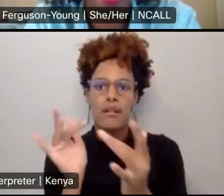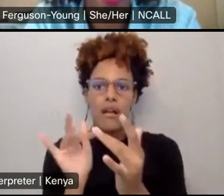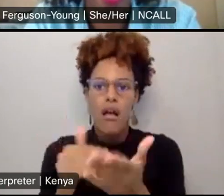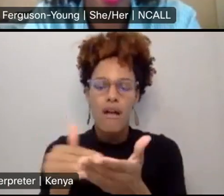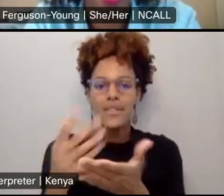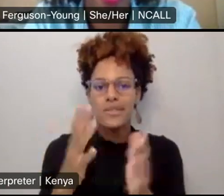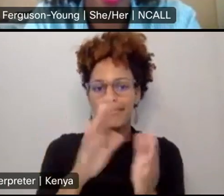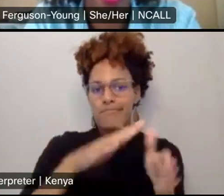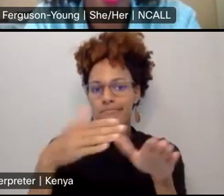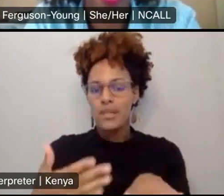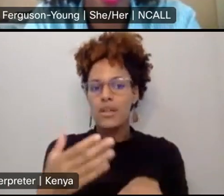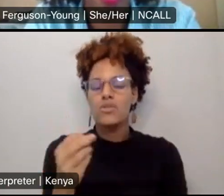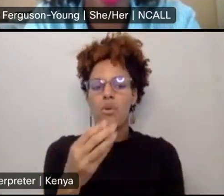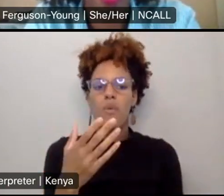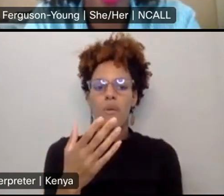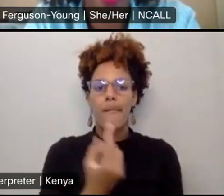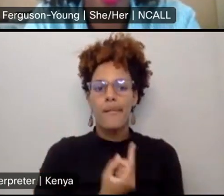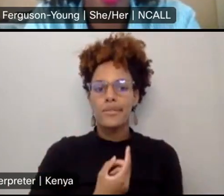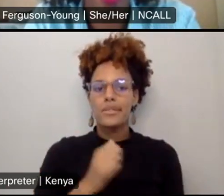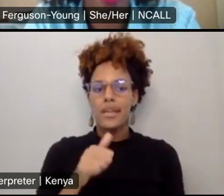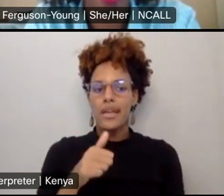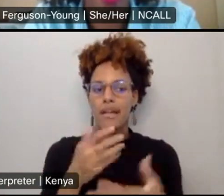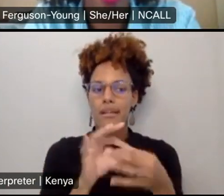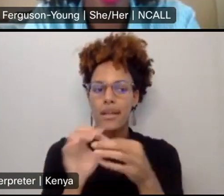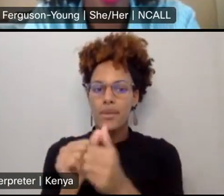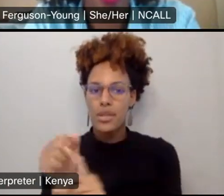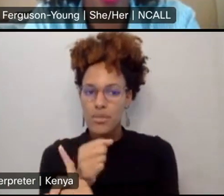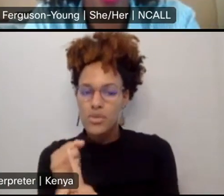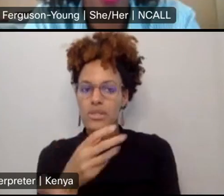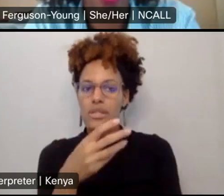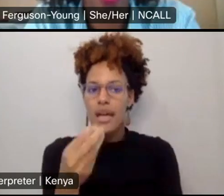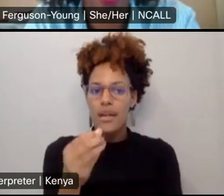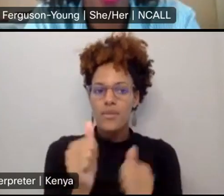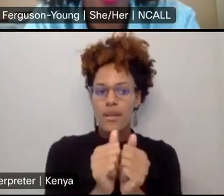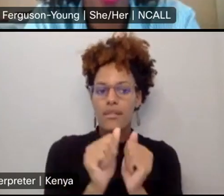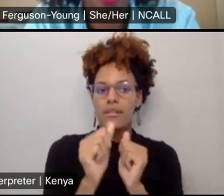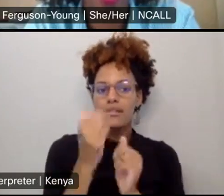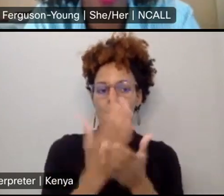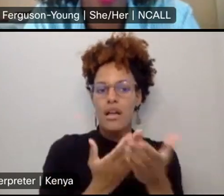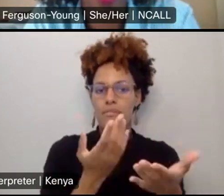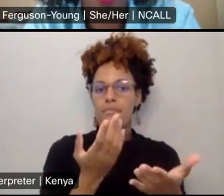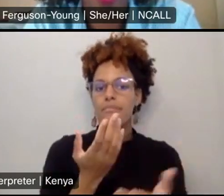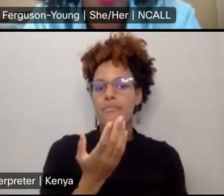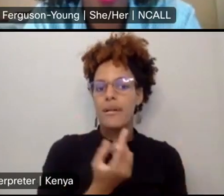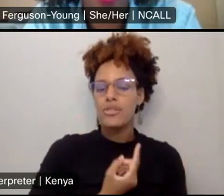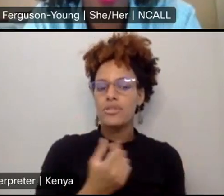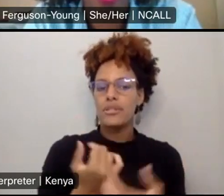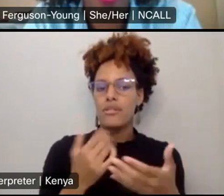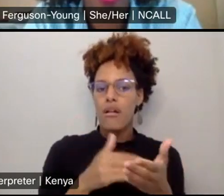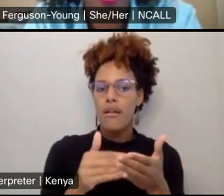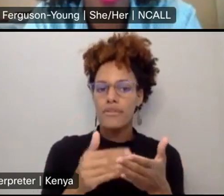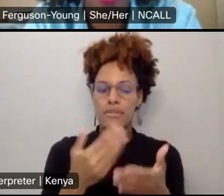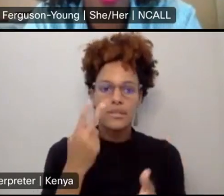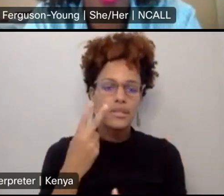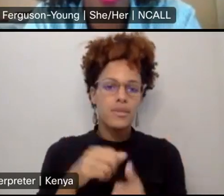the isolation that's associated with abuse with some of the isolation that's common among older adults, yeah,